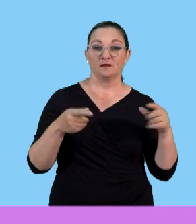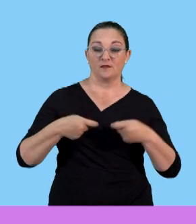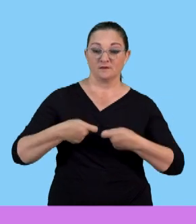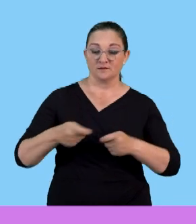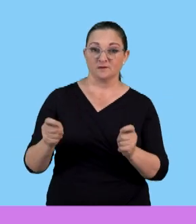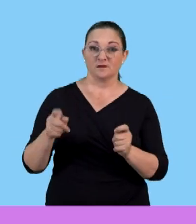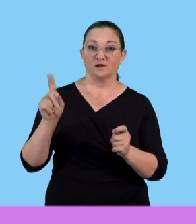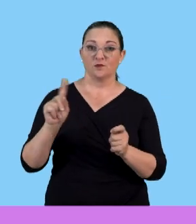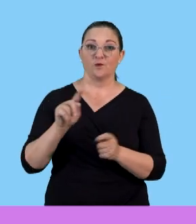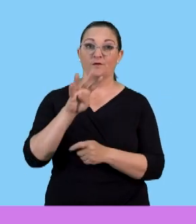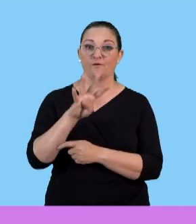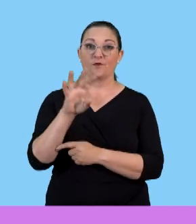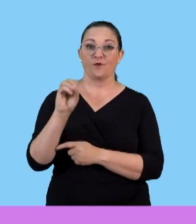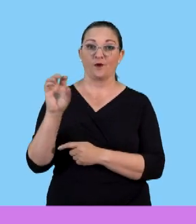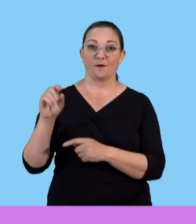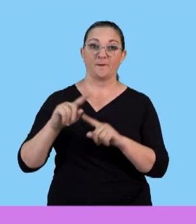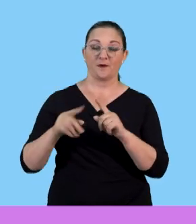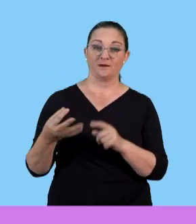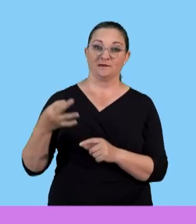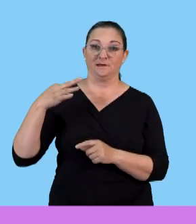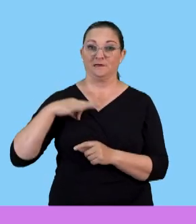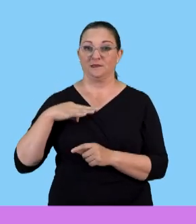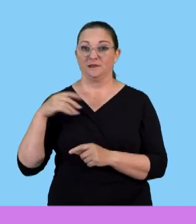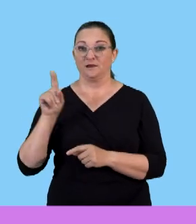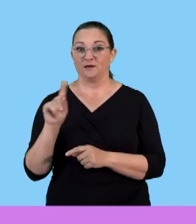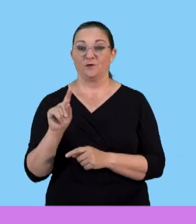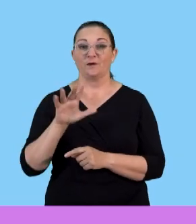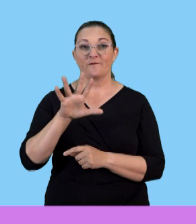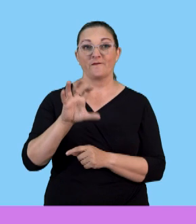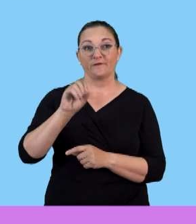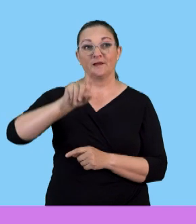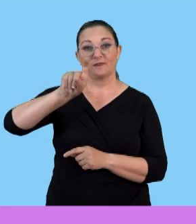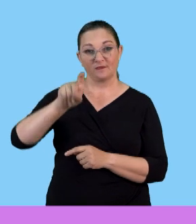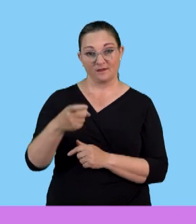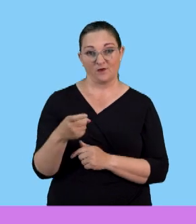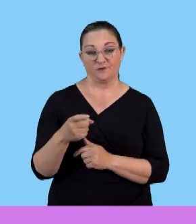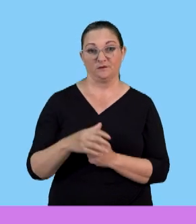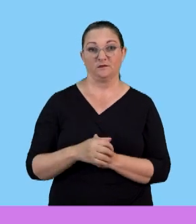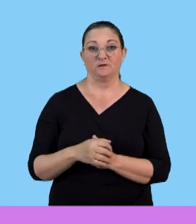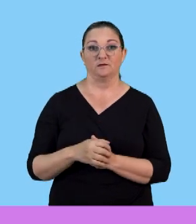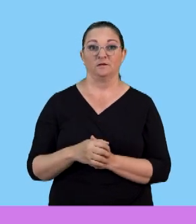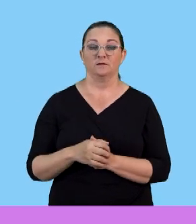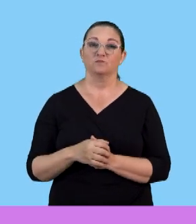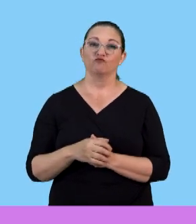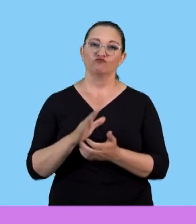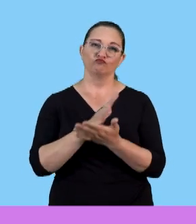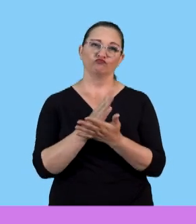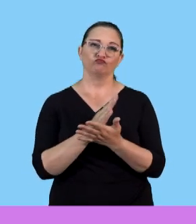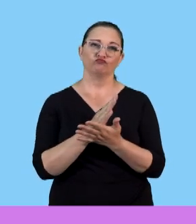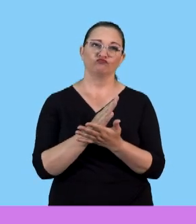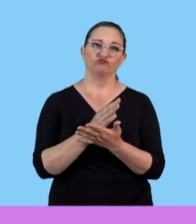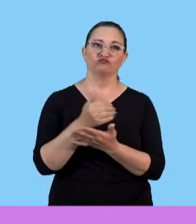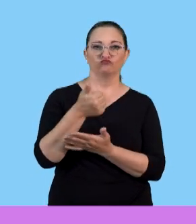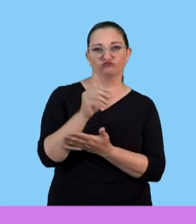be 50,000. So this is your 400. The income will be 50,000. 50,000 should be